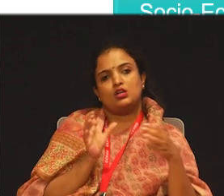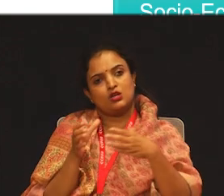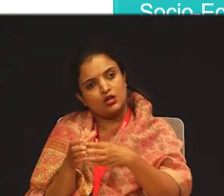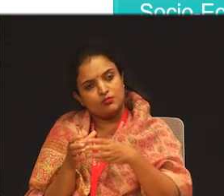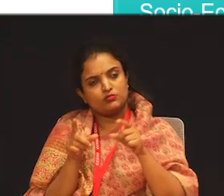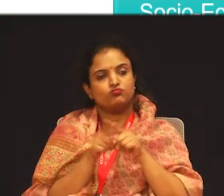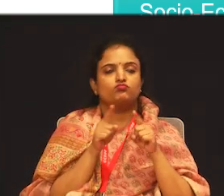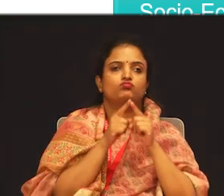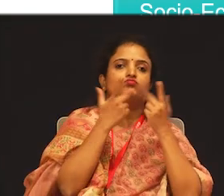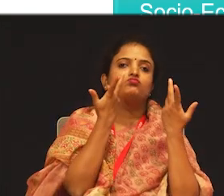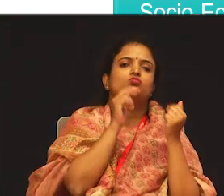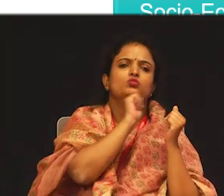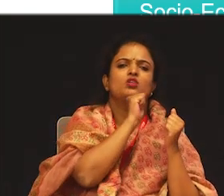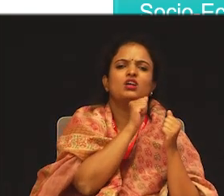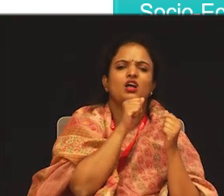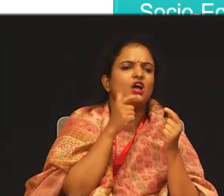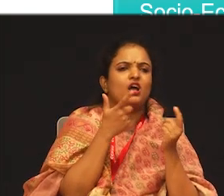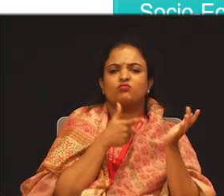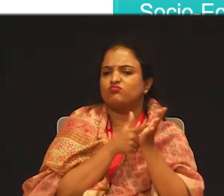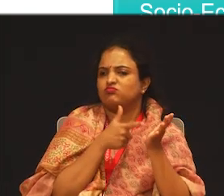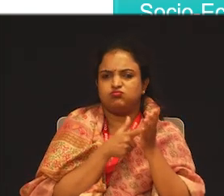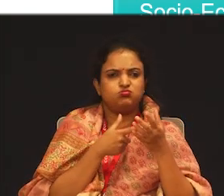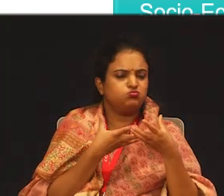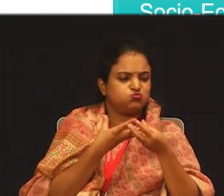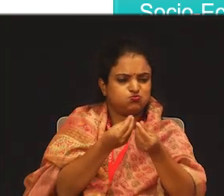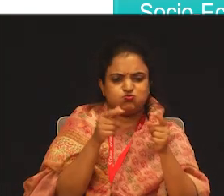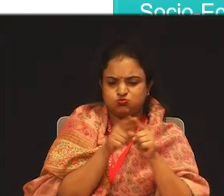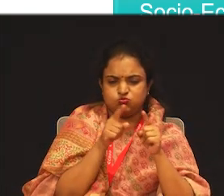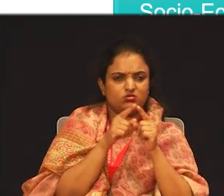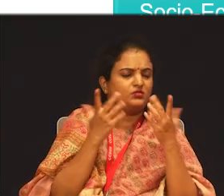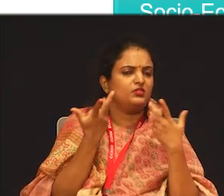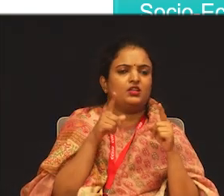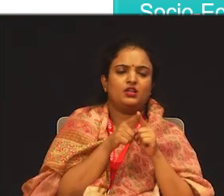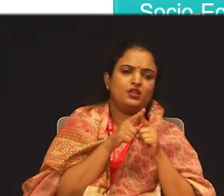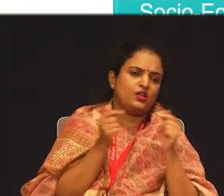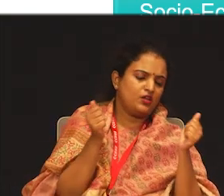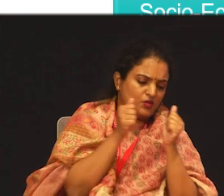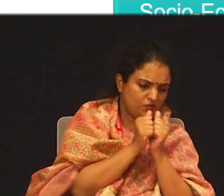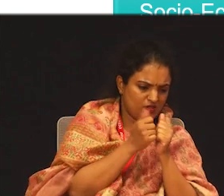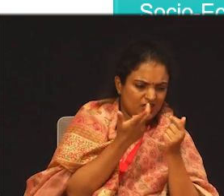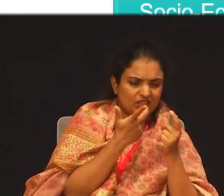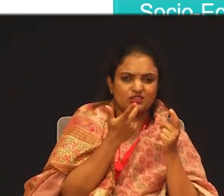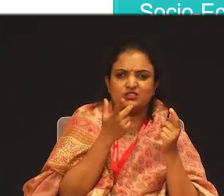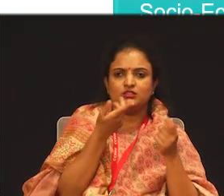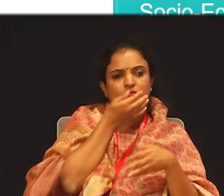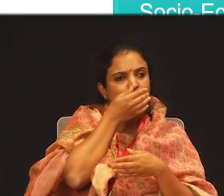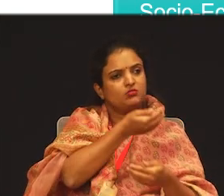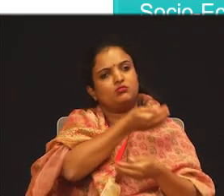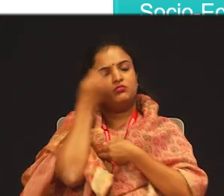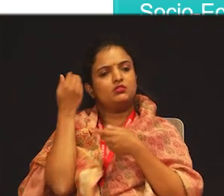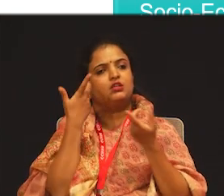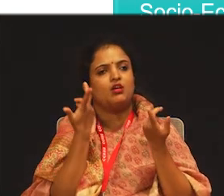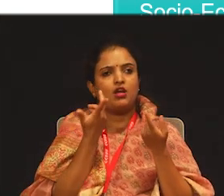low-income households, children in vulnerable situations, victims of or children of victims of trafficking,